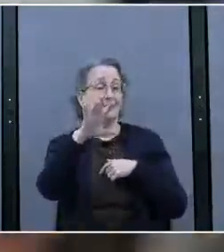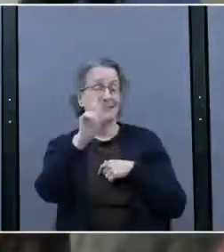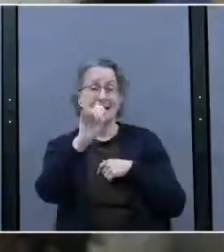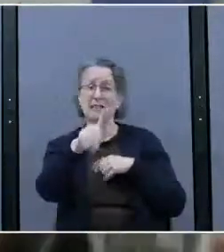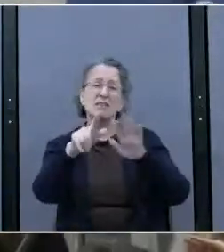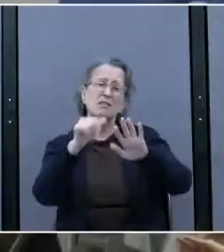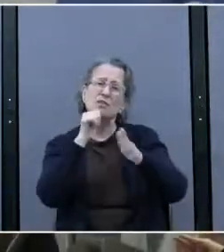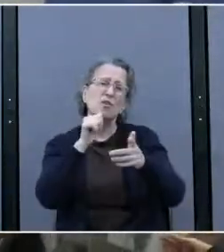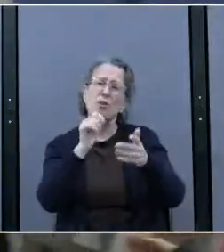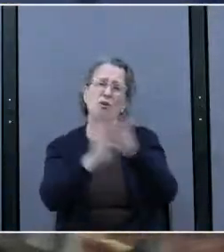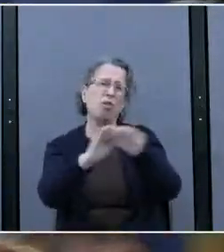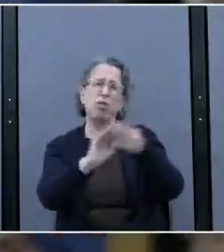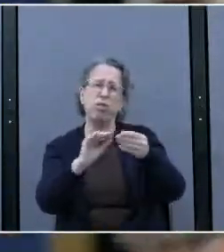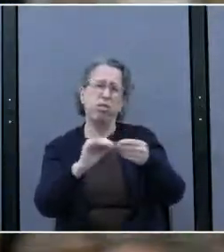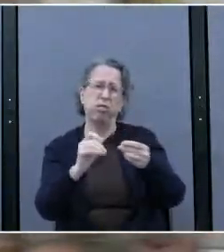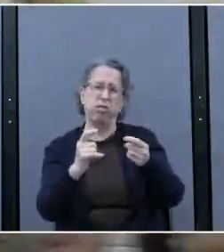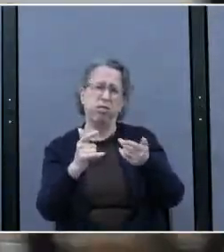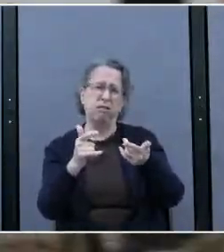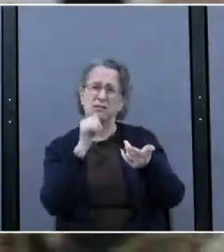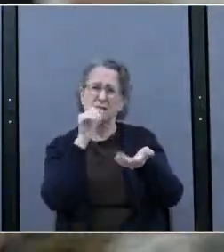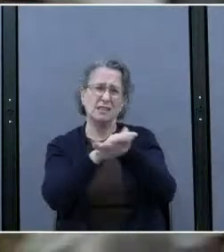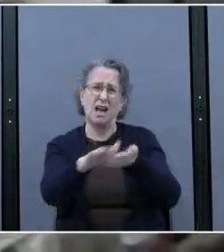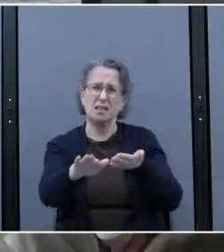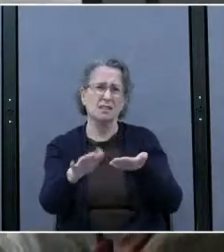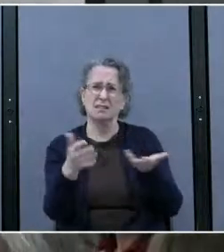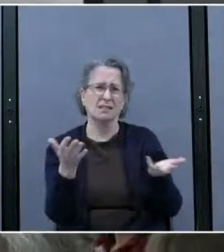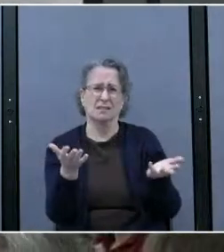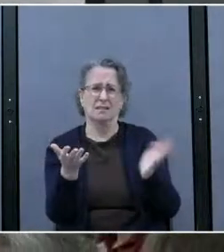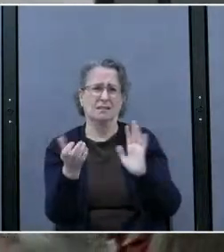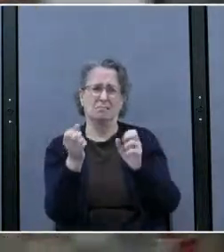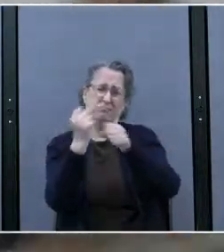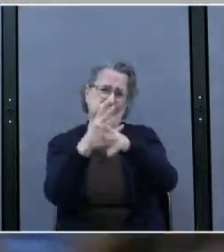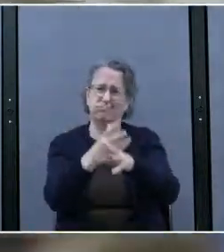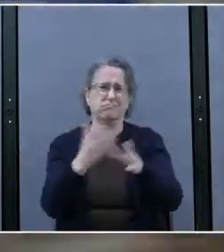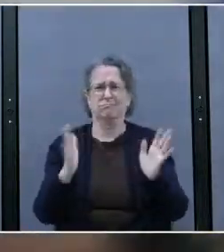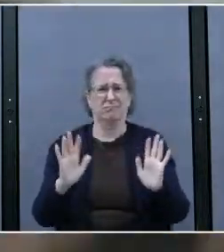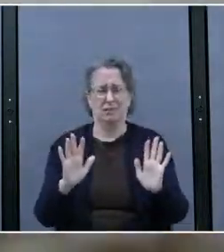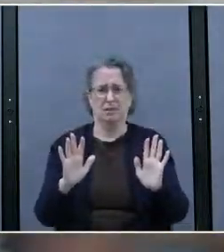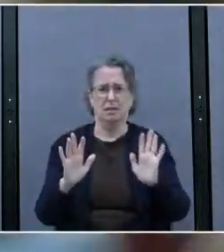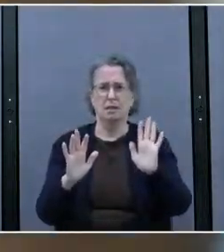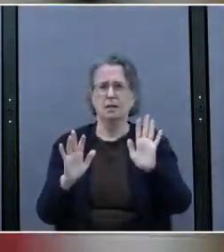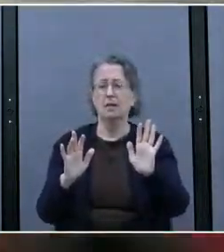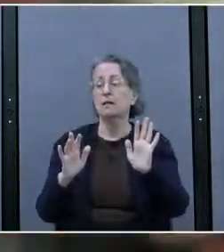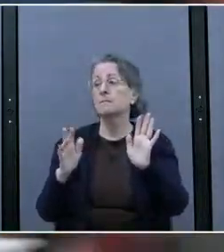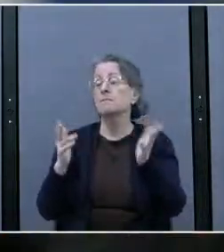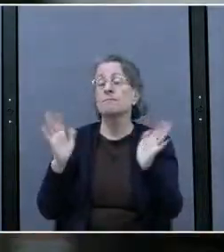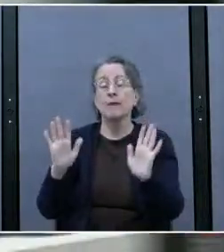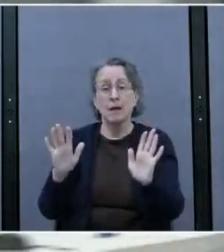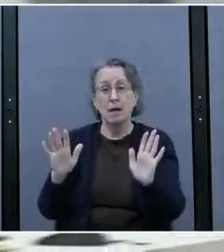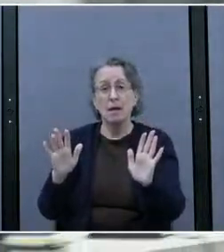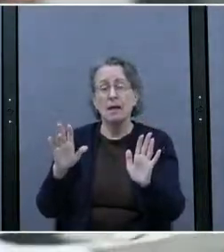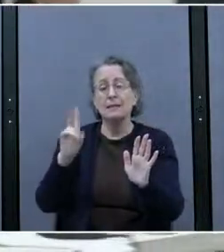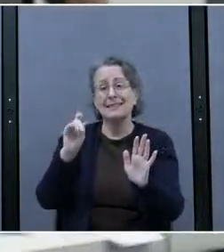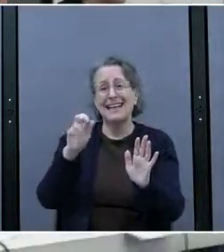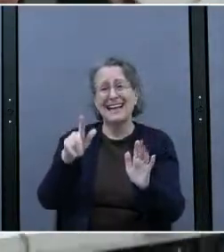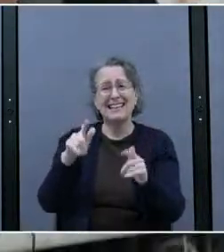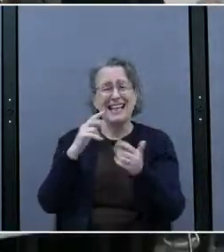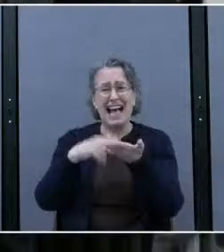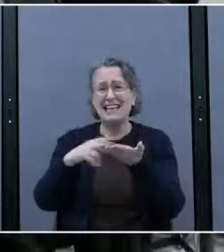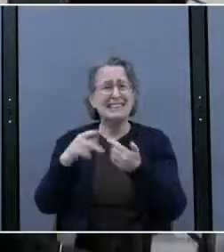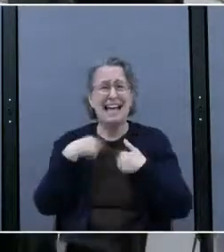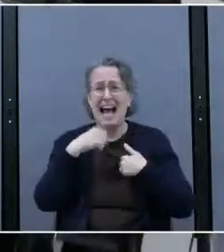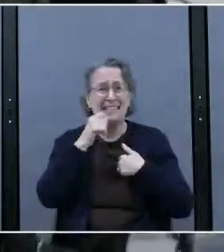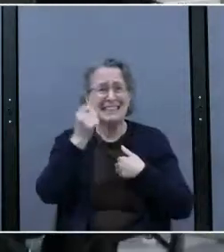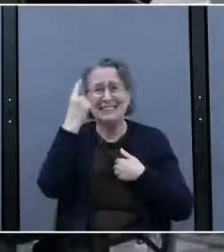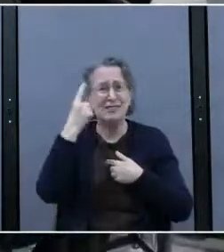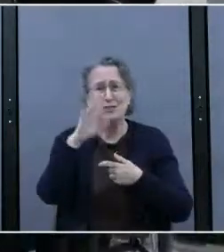Kate. I would like my question answered. Quite honestly, it was a little hard for me to decipher what the question was